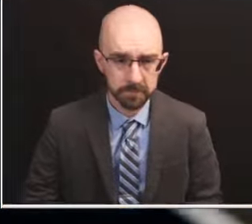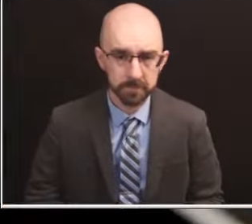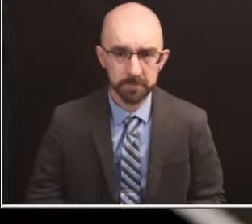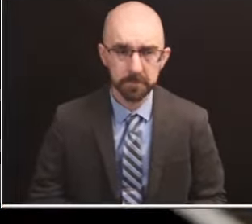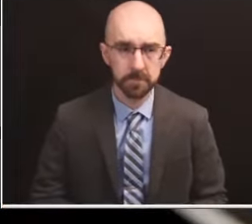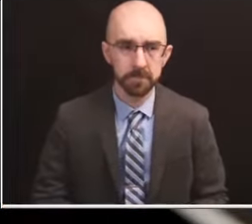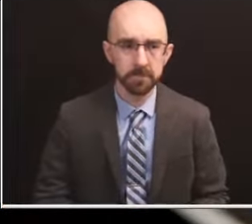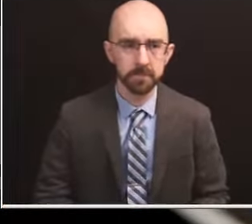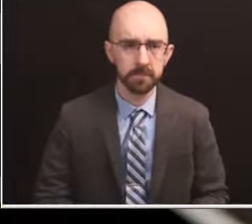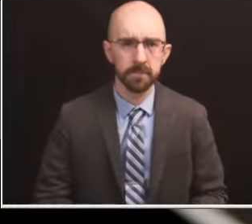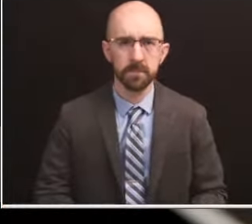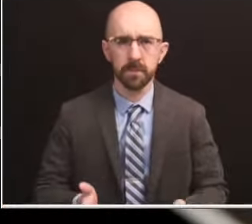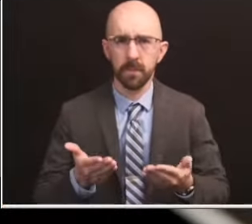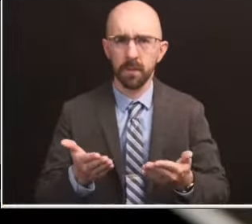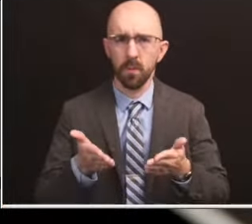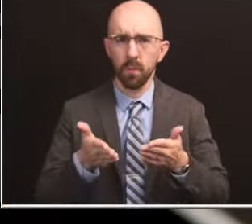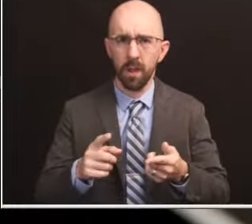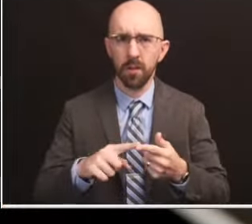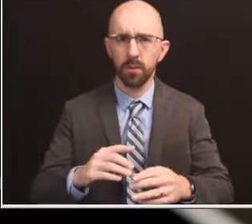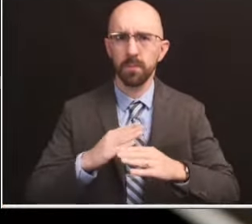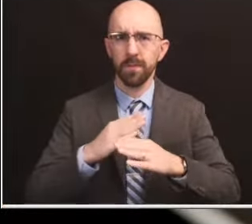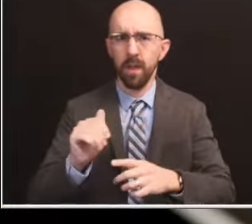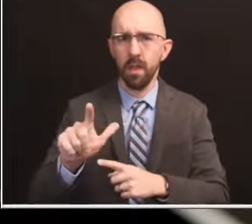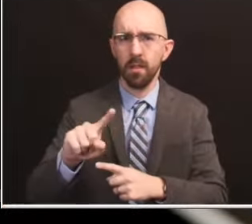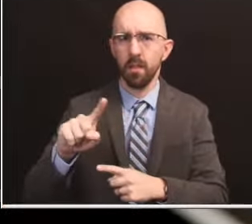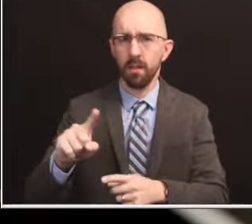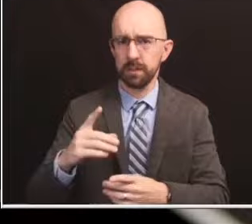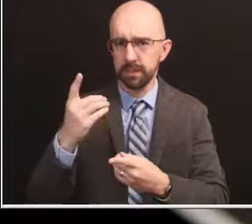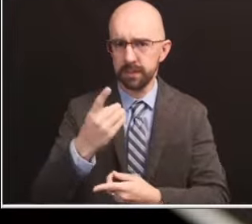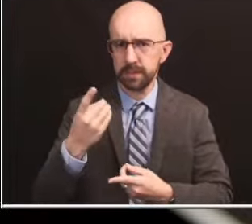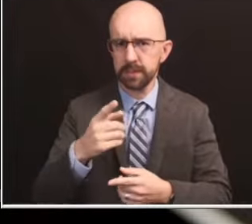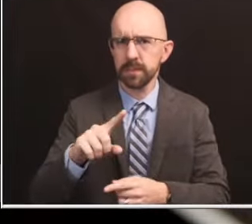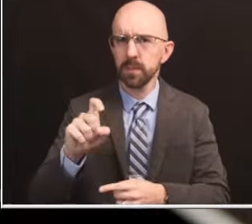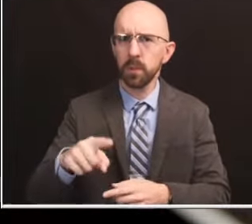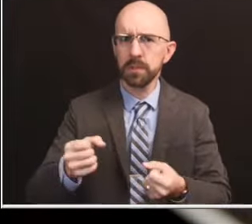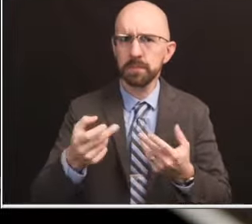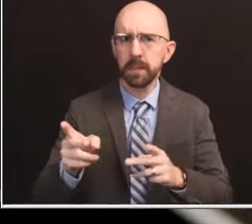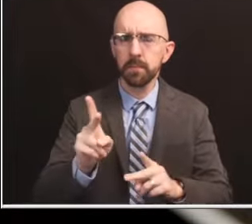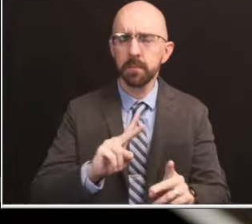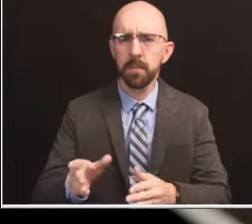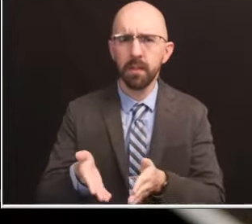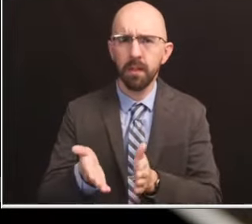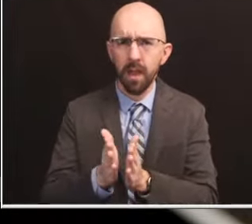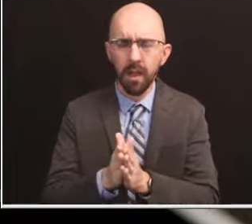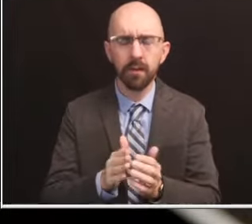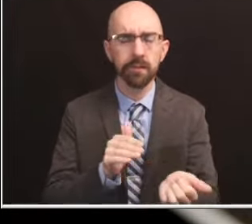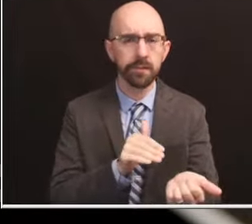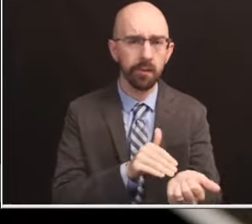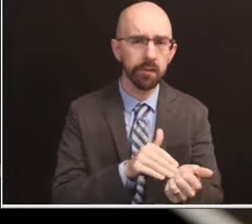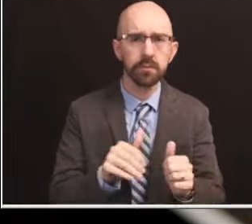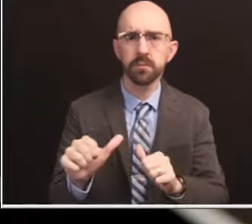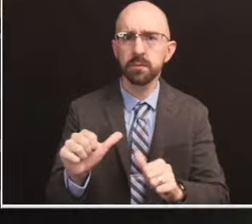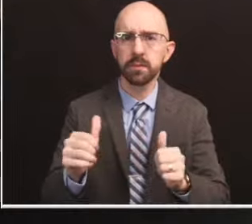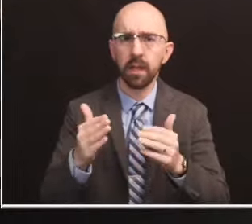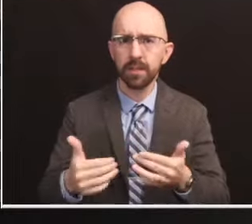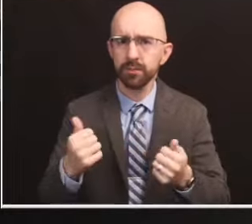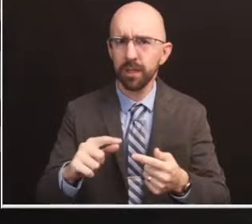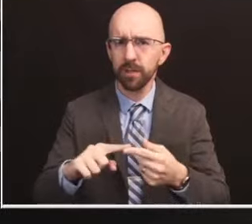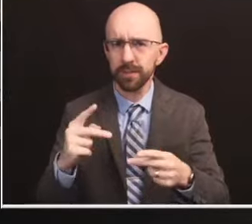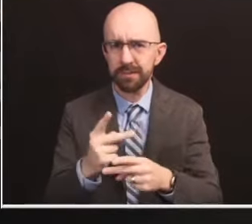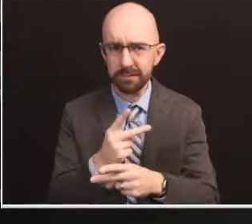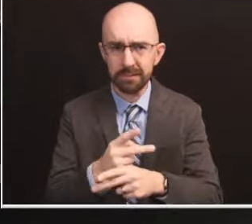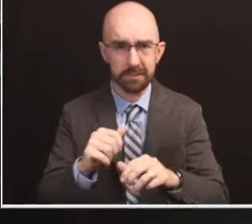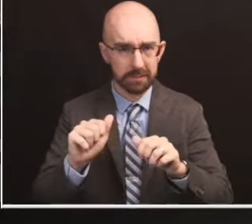Is there a way to prevent Alzheimer's disease? It's the question so many people, doctors, and scientists are trying to answer, along